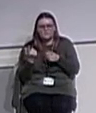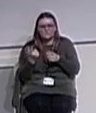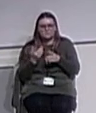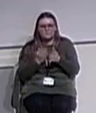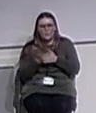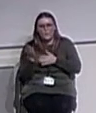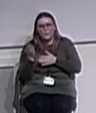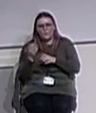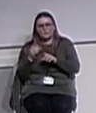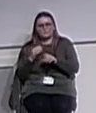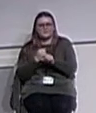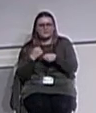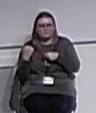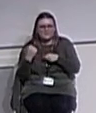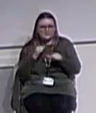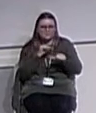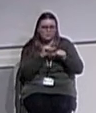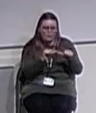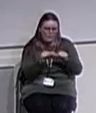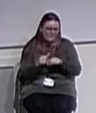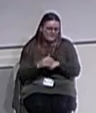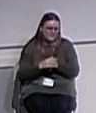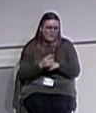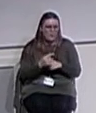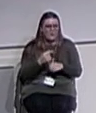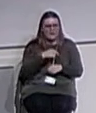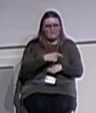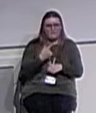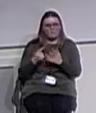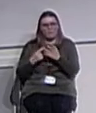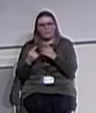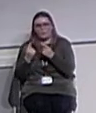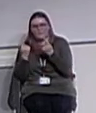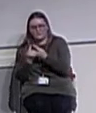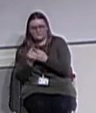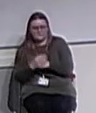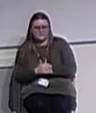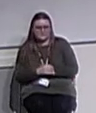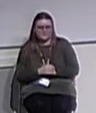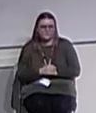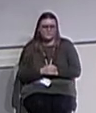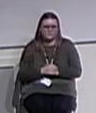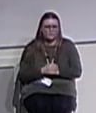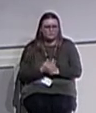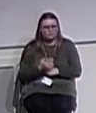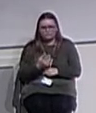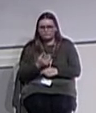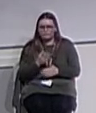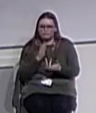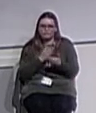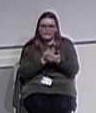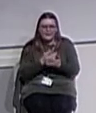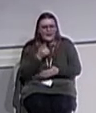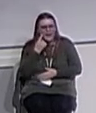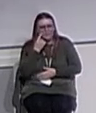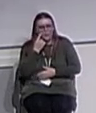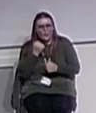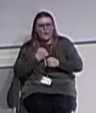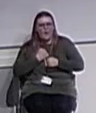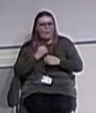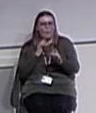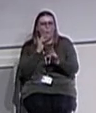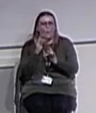going to go through those here. I'll go through some major ones. But what you really need to look at is our website, our